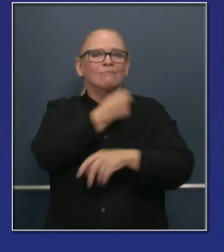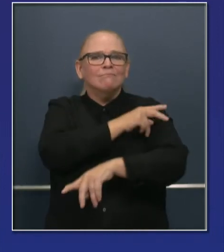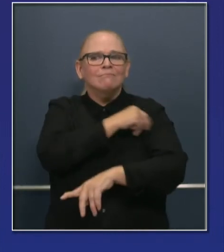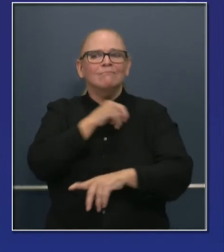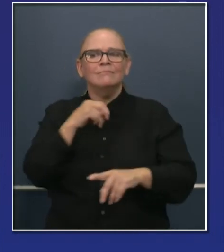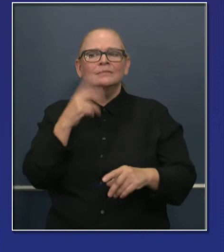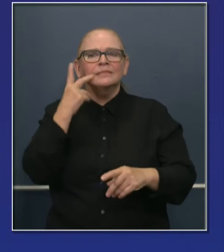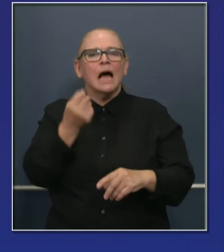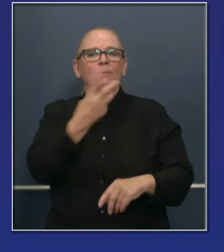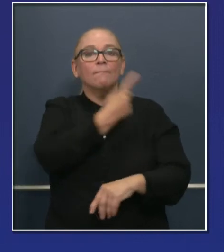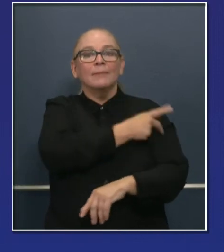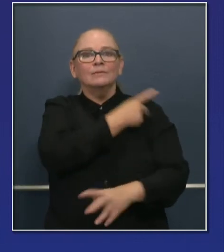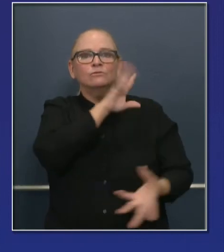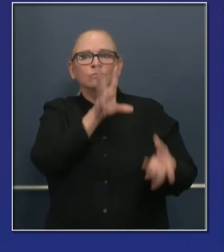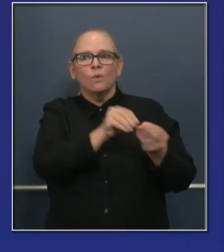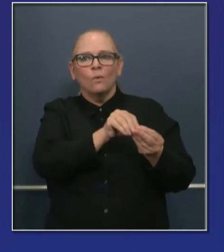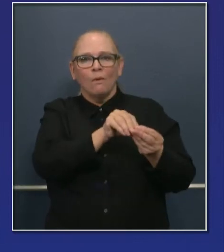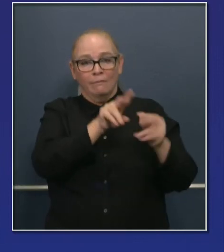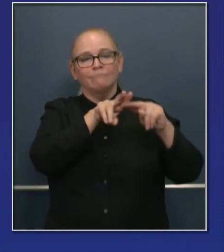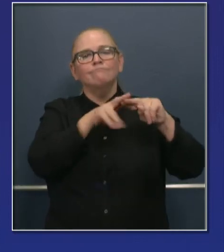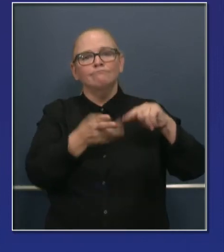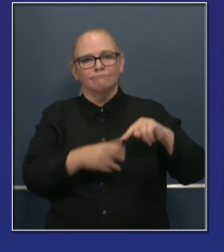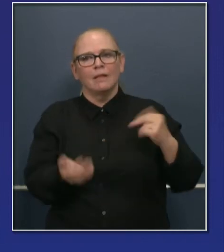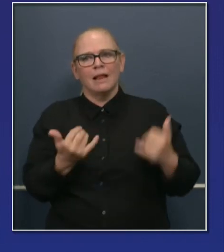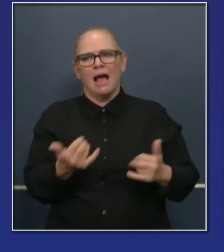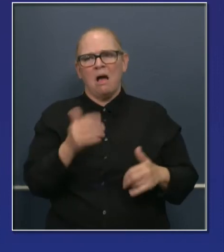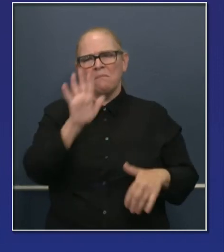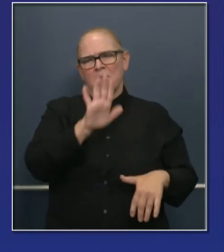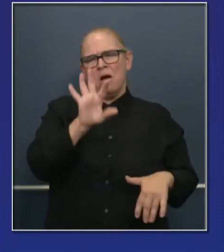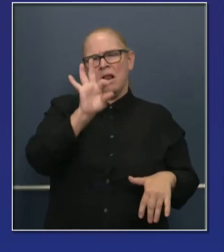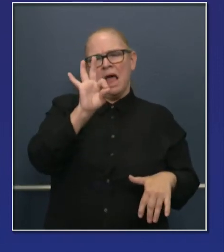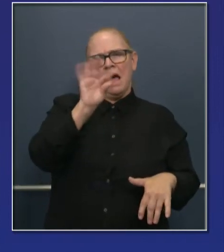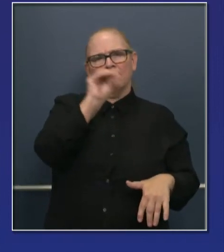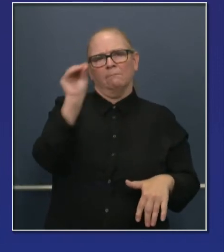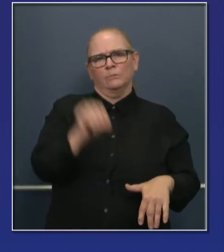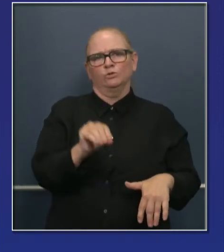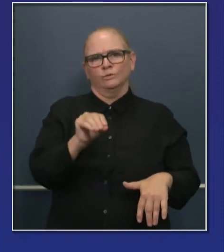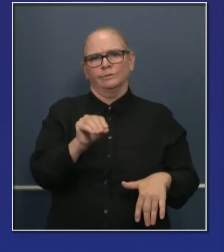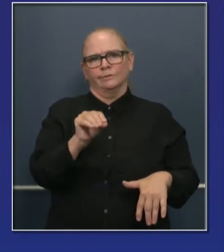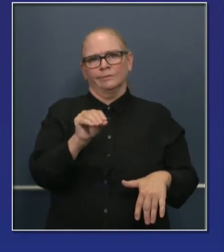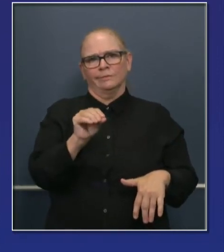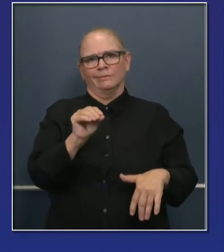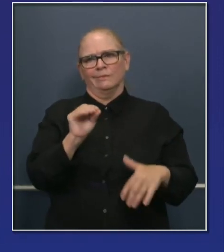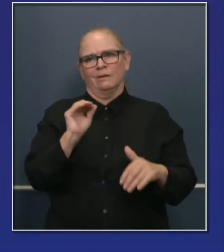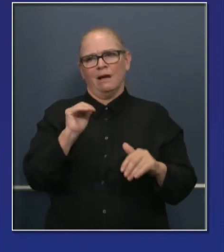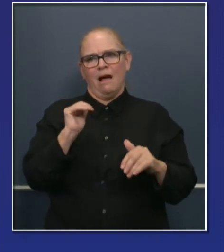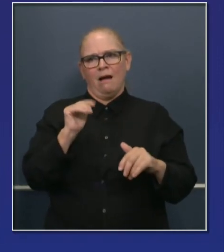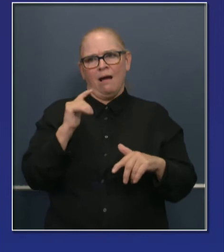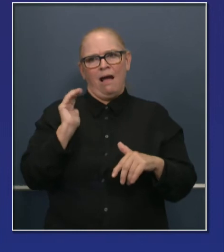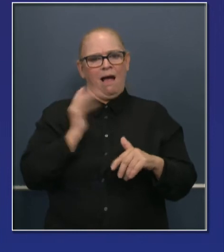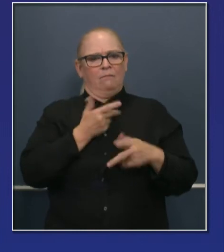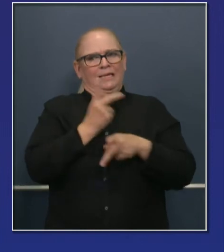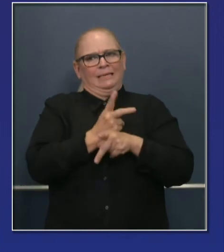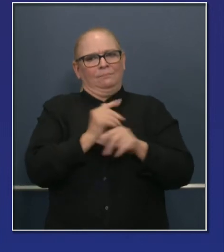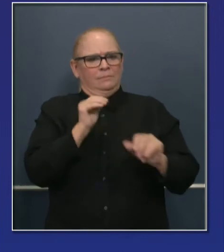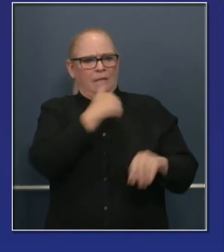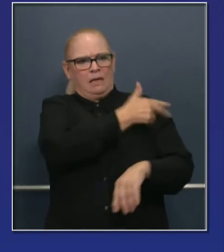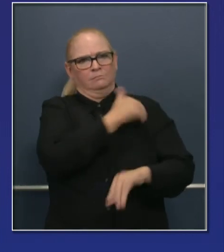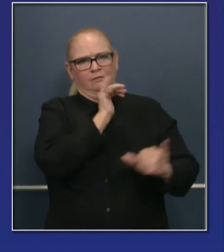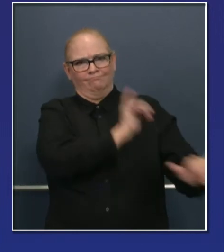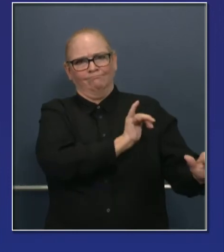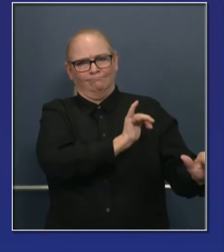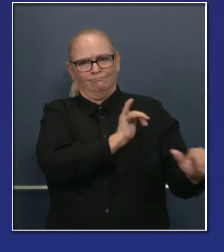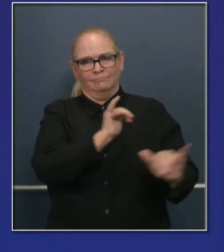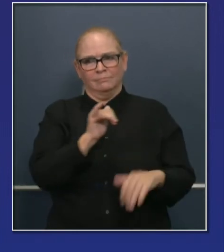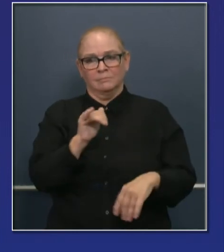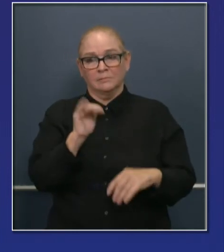declining. It's just shy of 9% of our total capacity. It's holding relatively steady, not